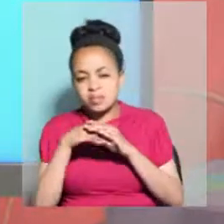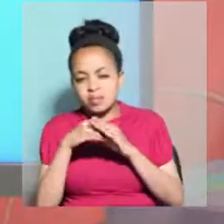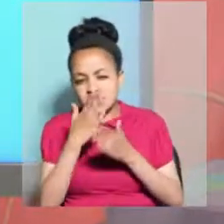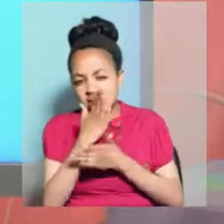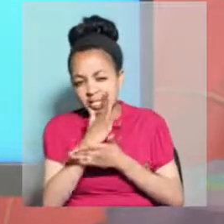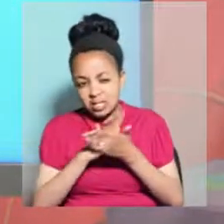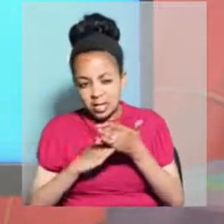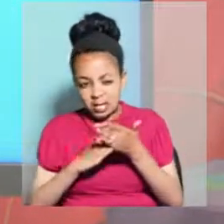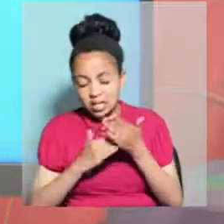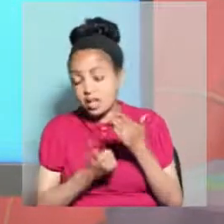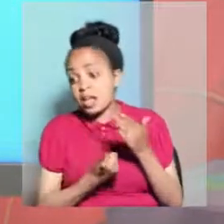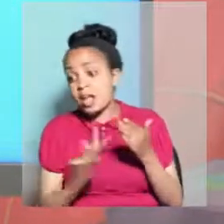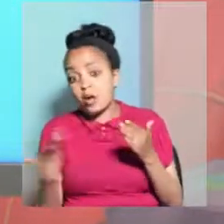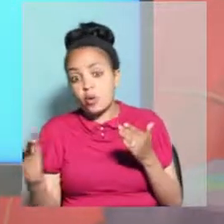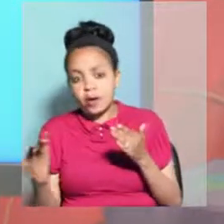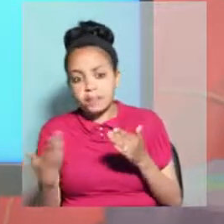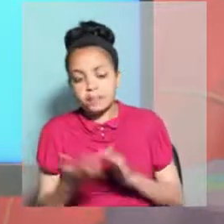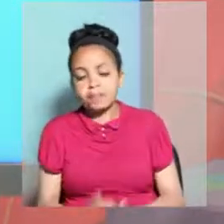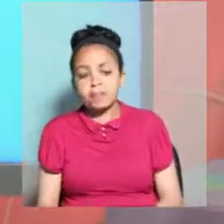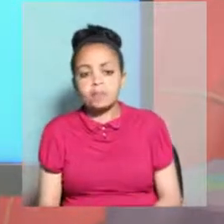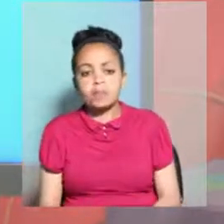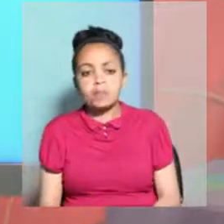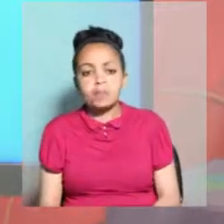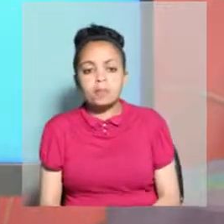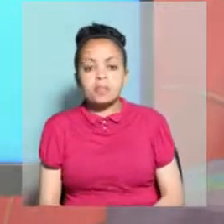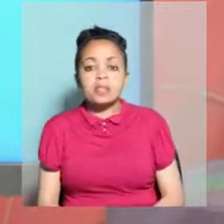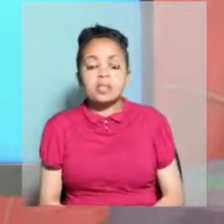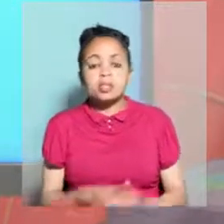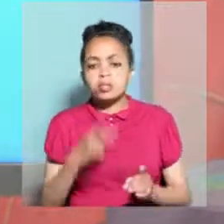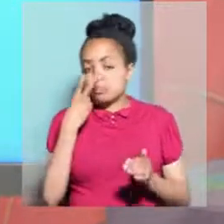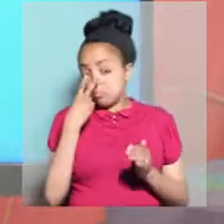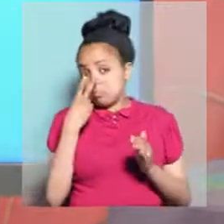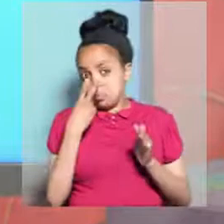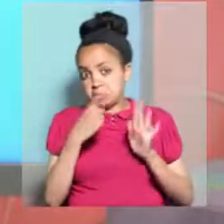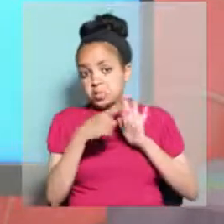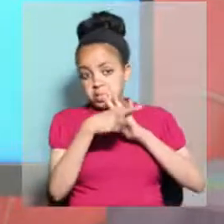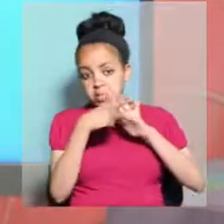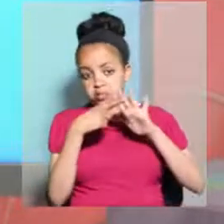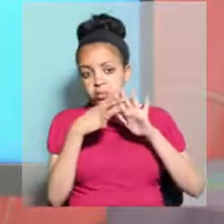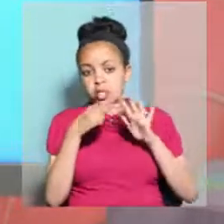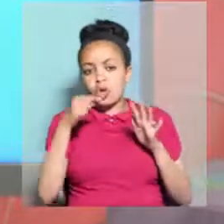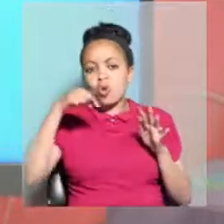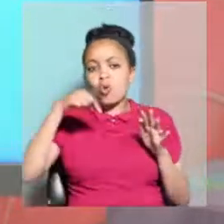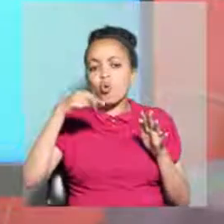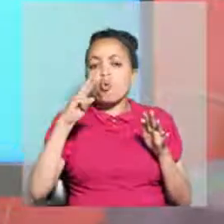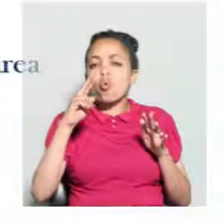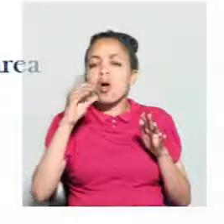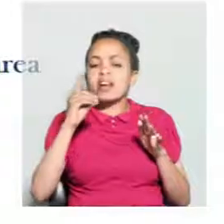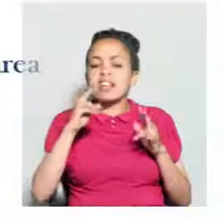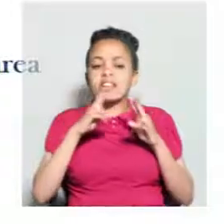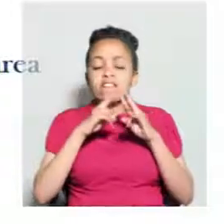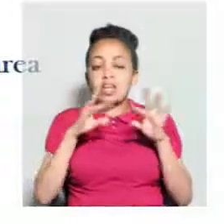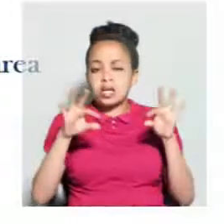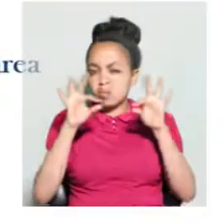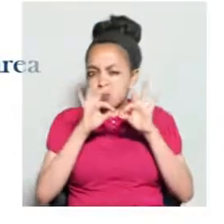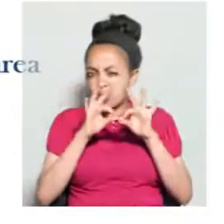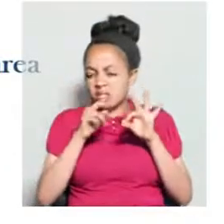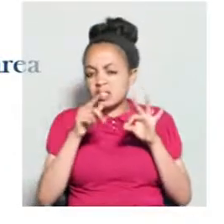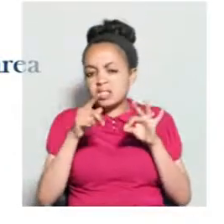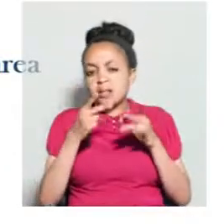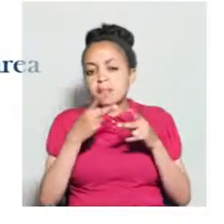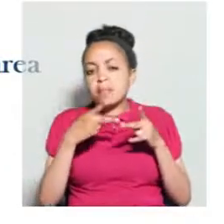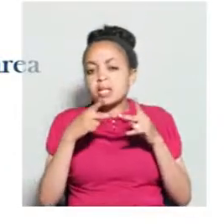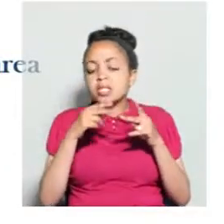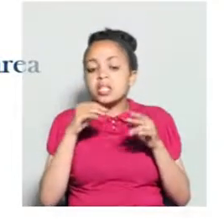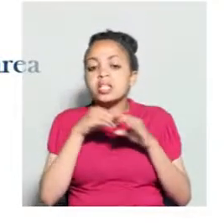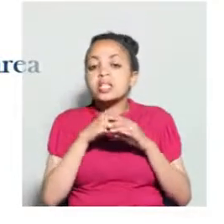certain area. So, to see one by one, quadrat is very important again. It can be placed